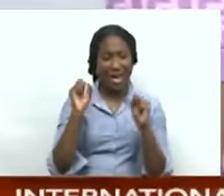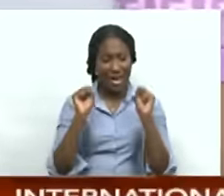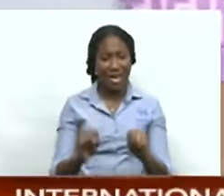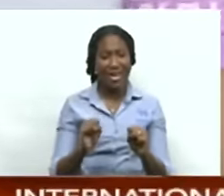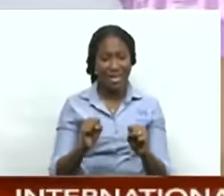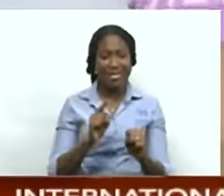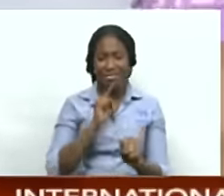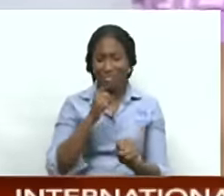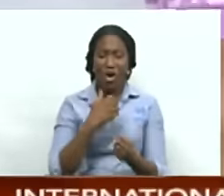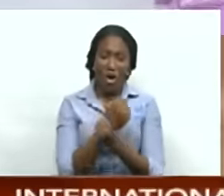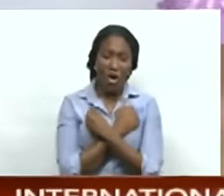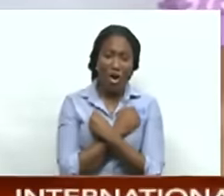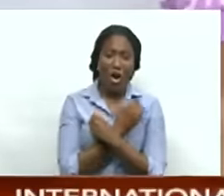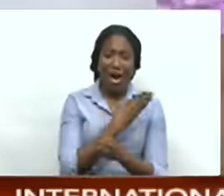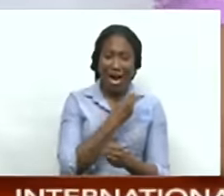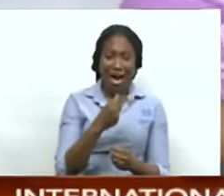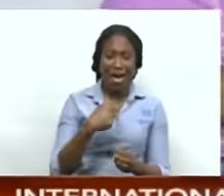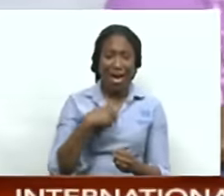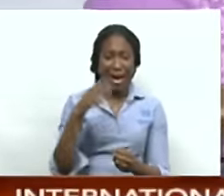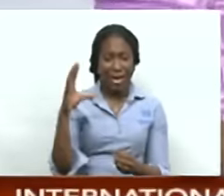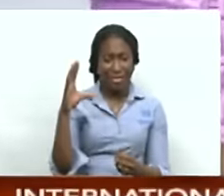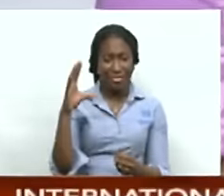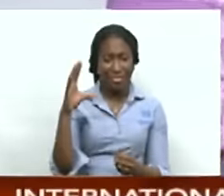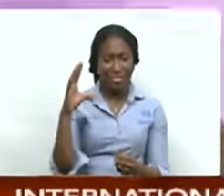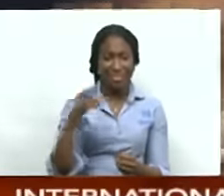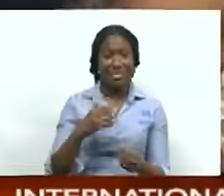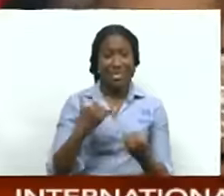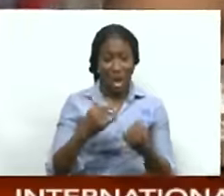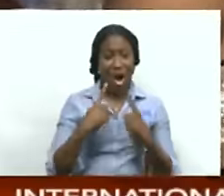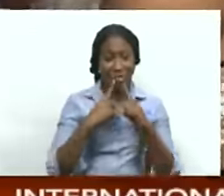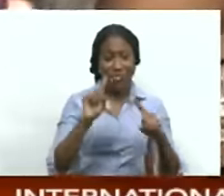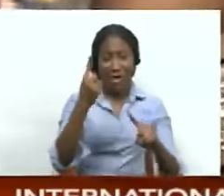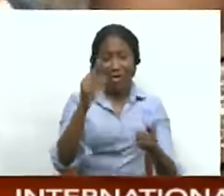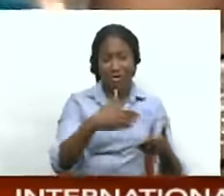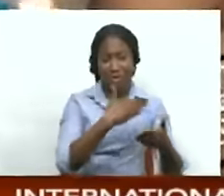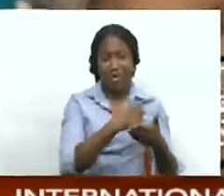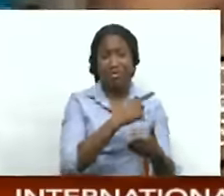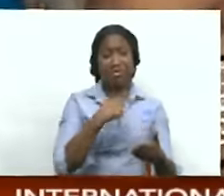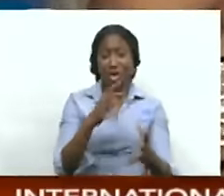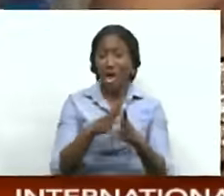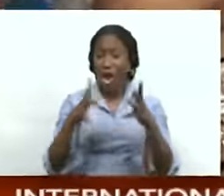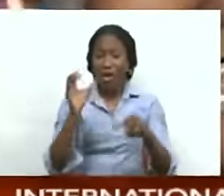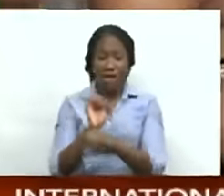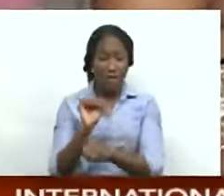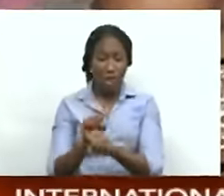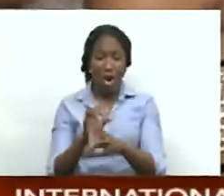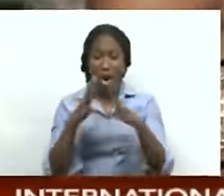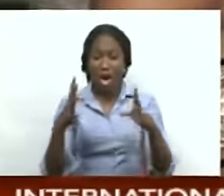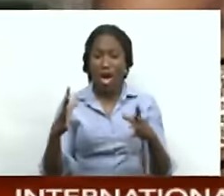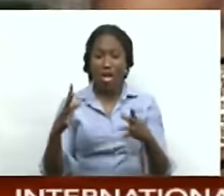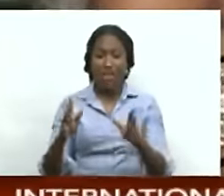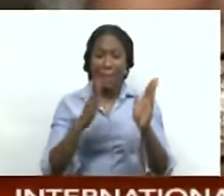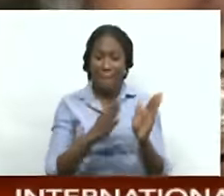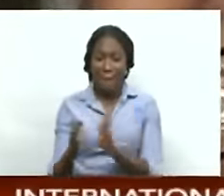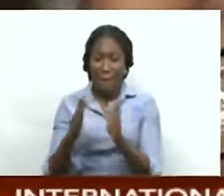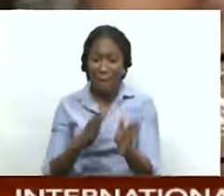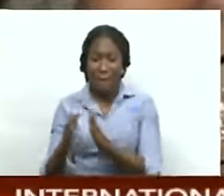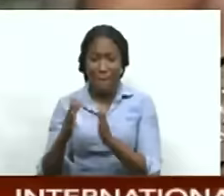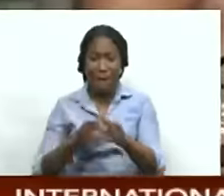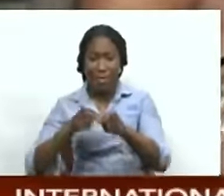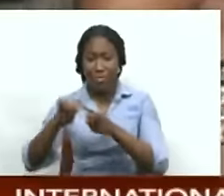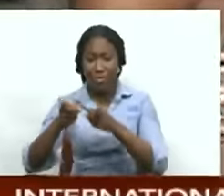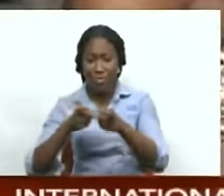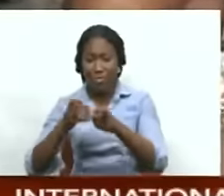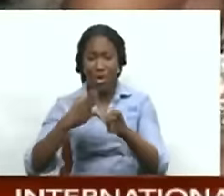released my first, like, song. It was a lot of work, a lot of planning, a lot of coordination. My team, my